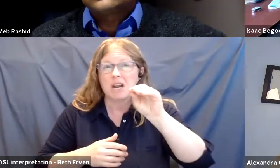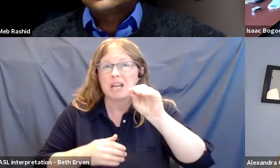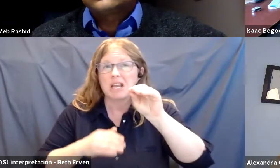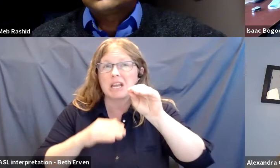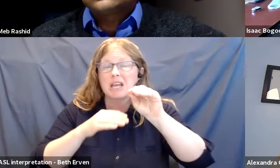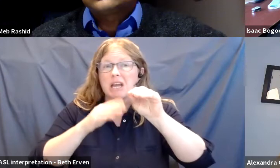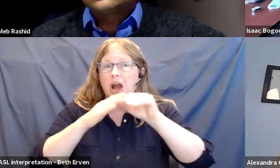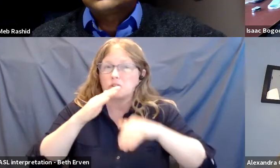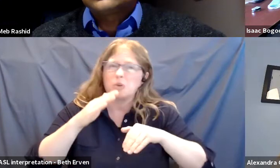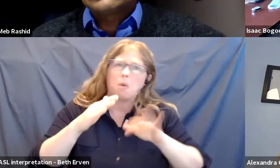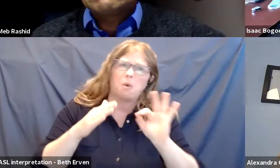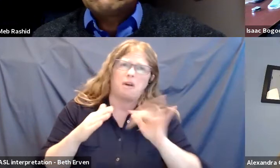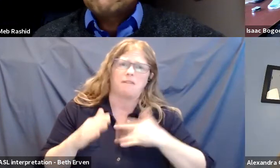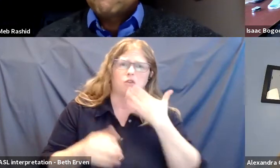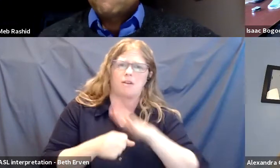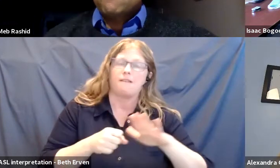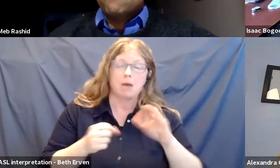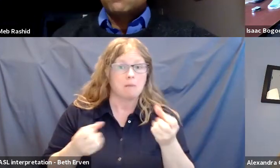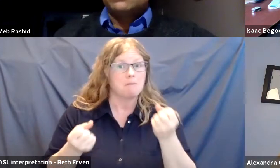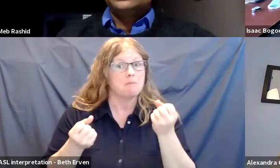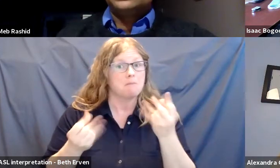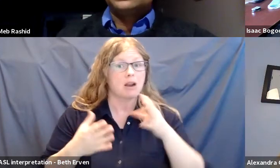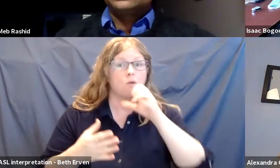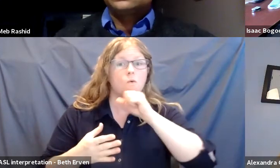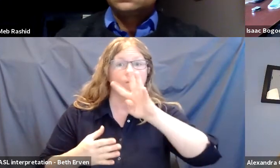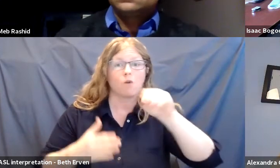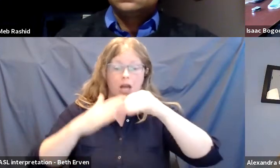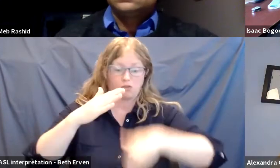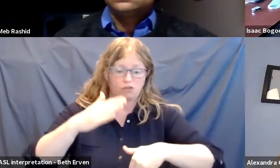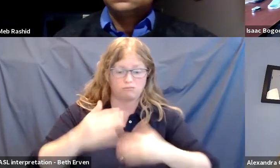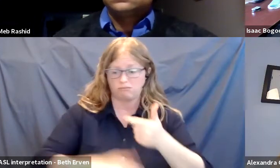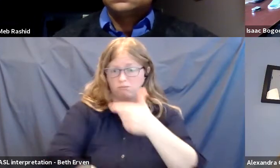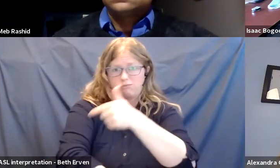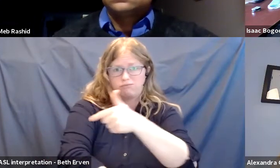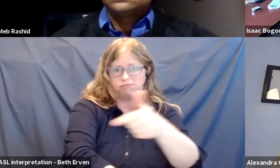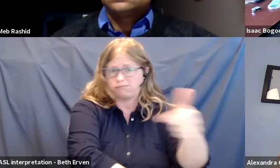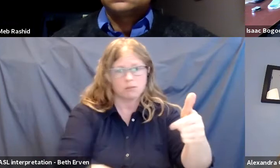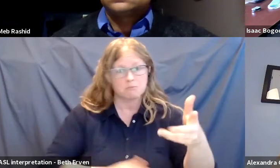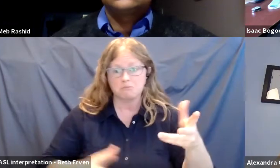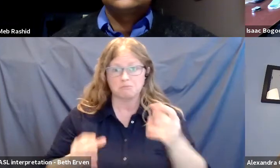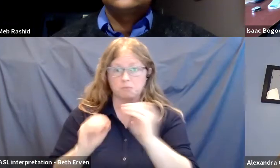even though many people under the age of 40 got it. Very few people had issues. Even